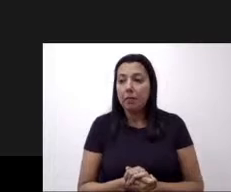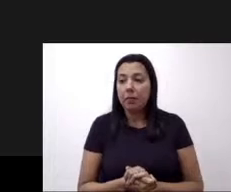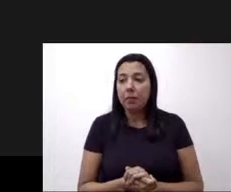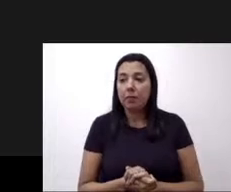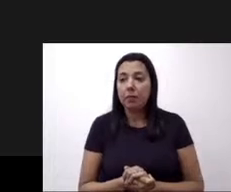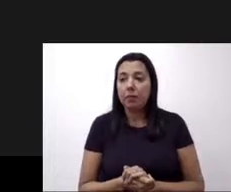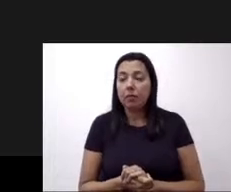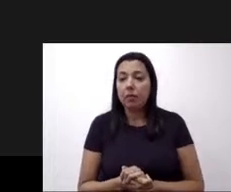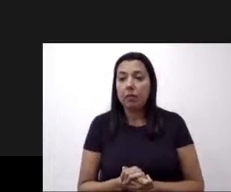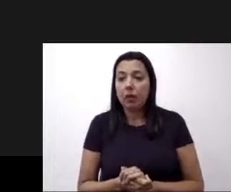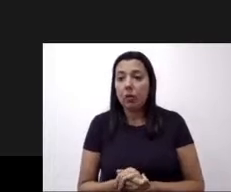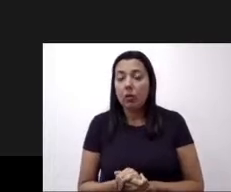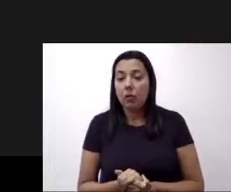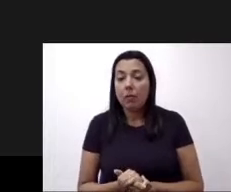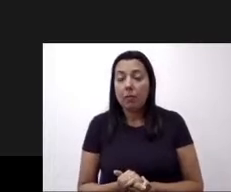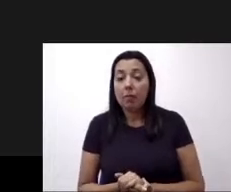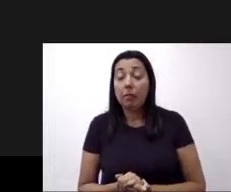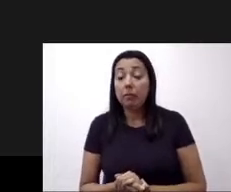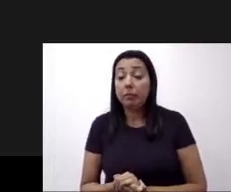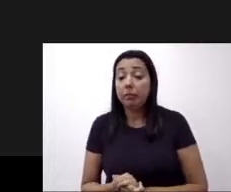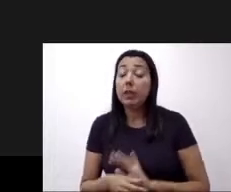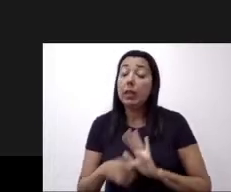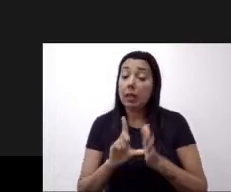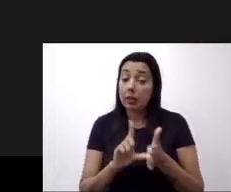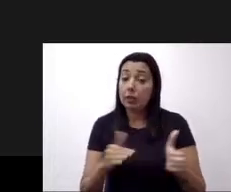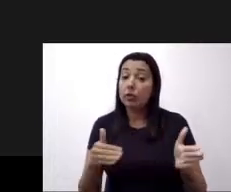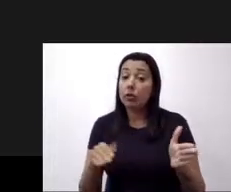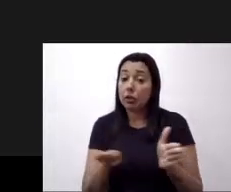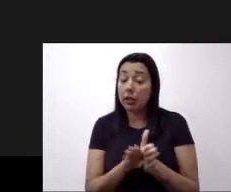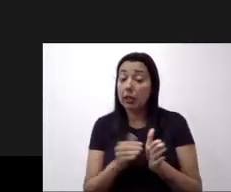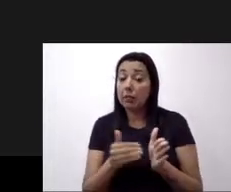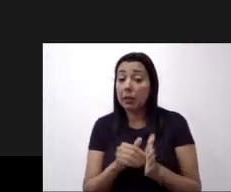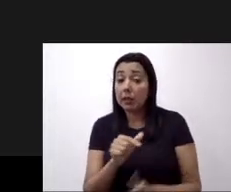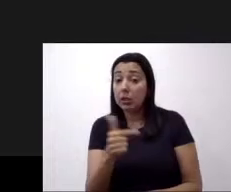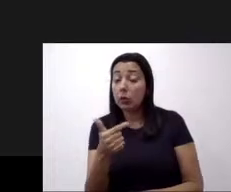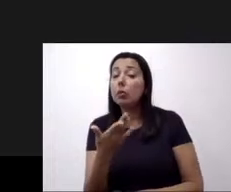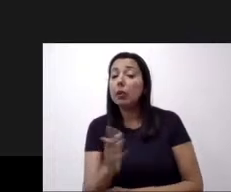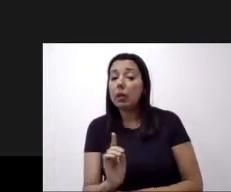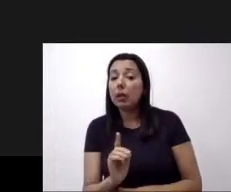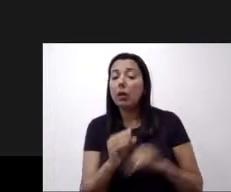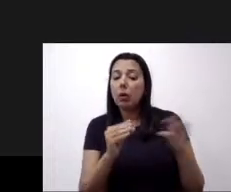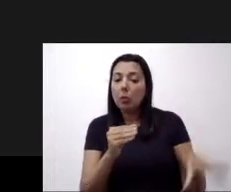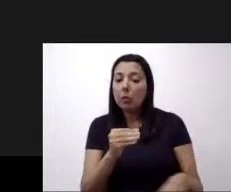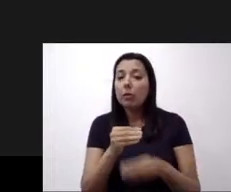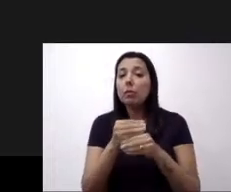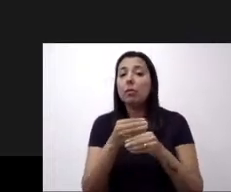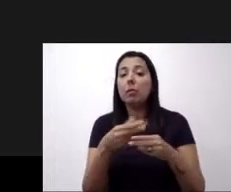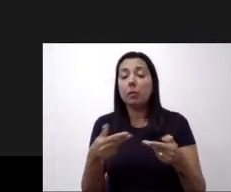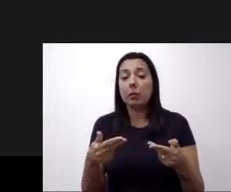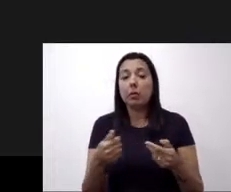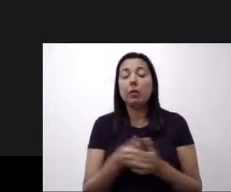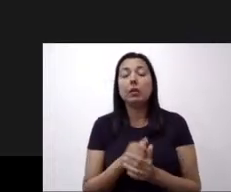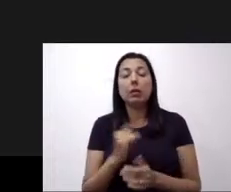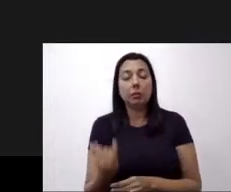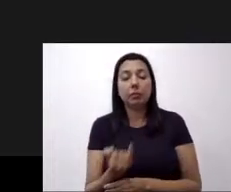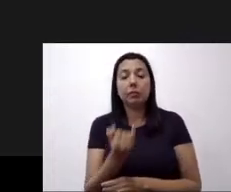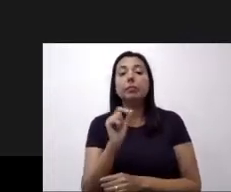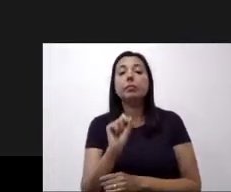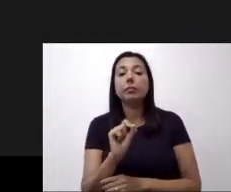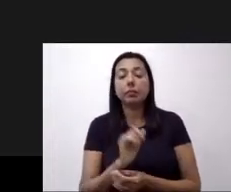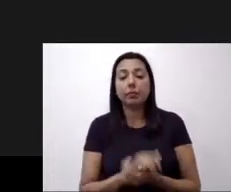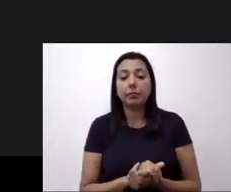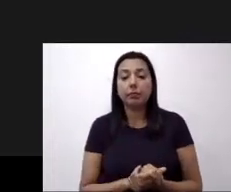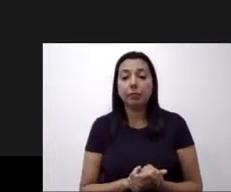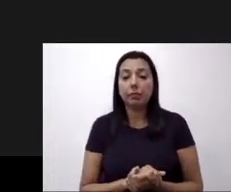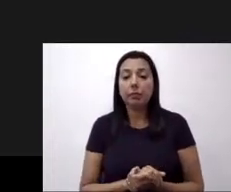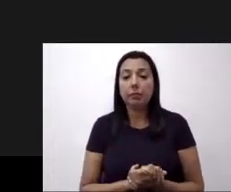Before I come to my second part, I want to add something. It's important to have in mind that I wrote